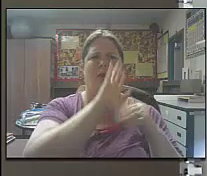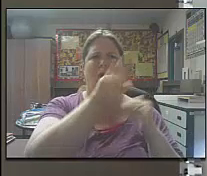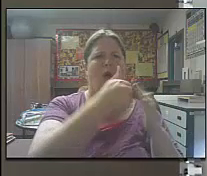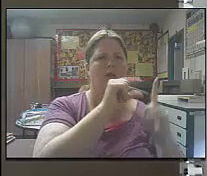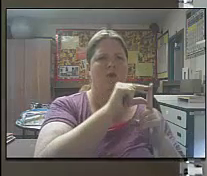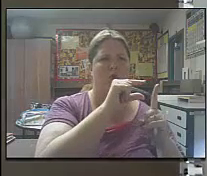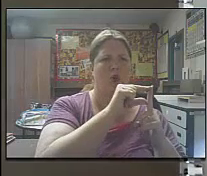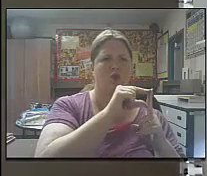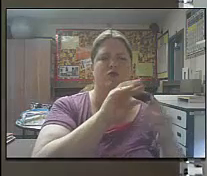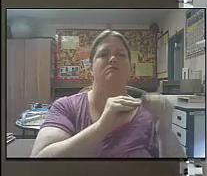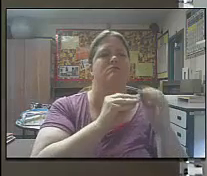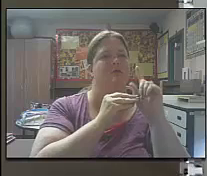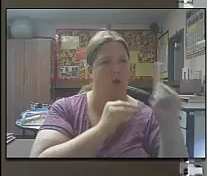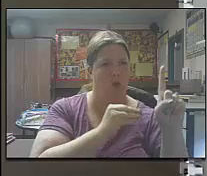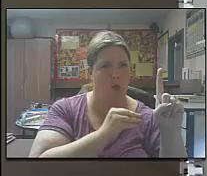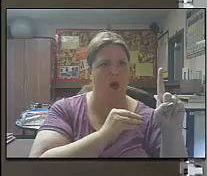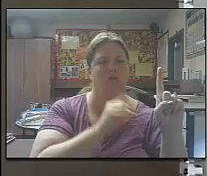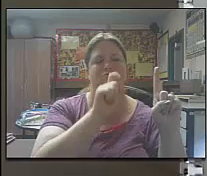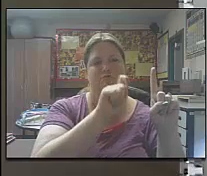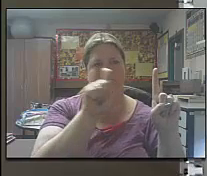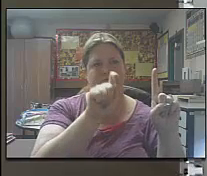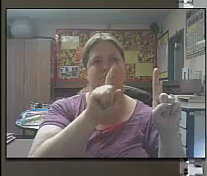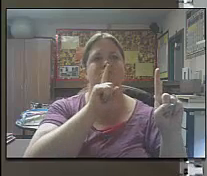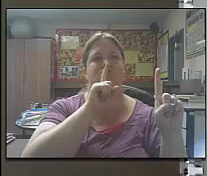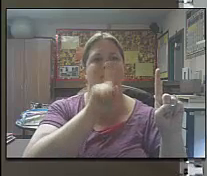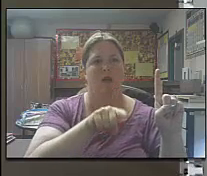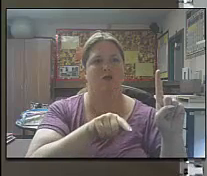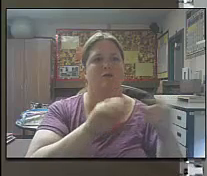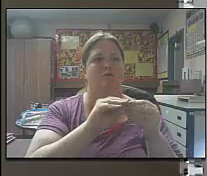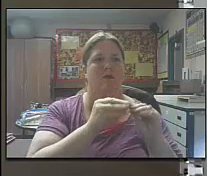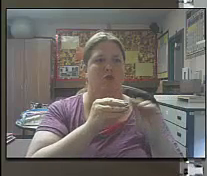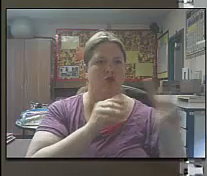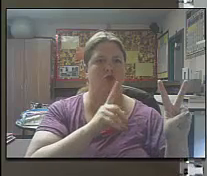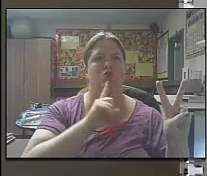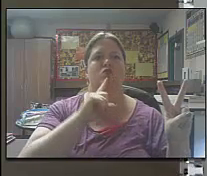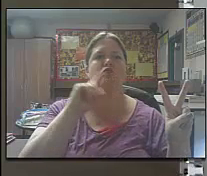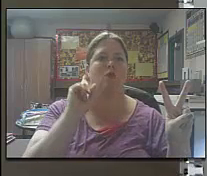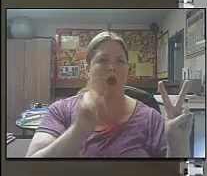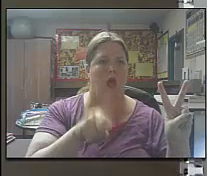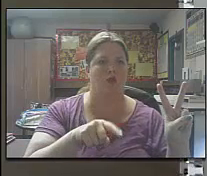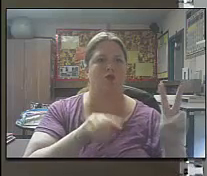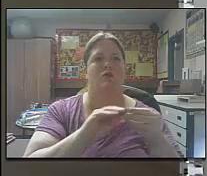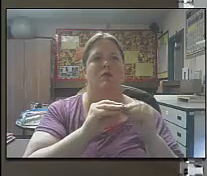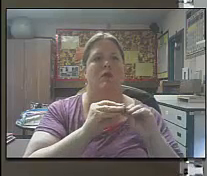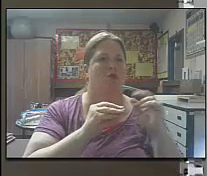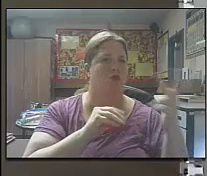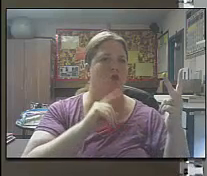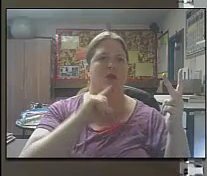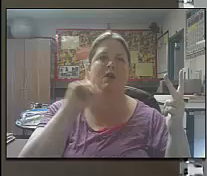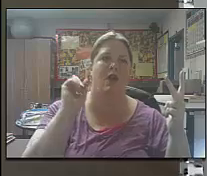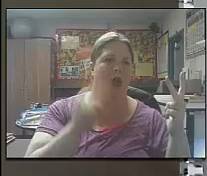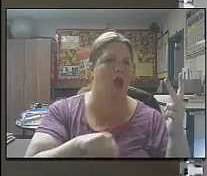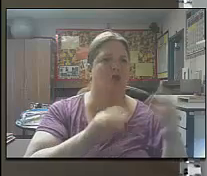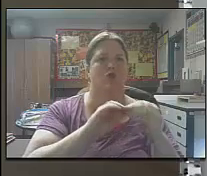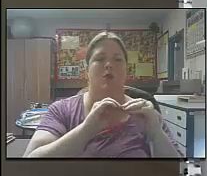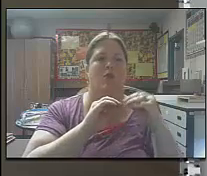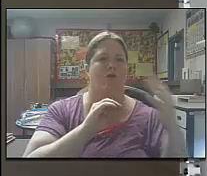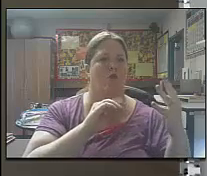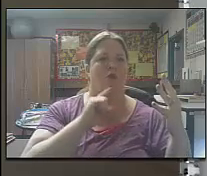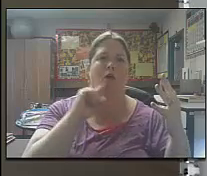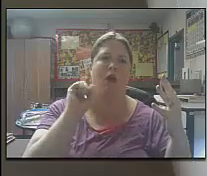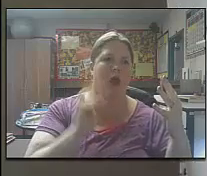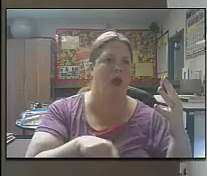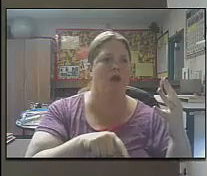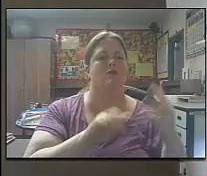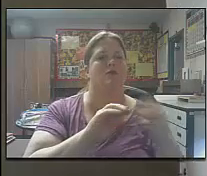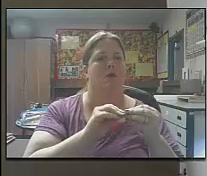1, tell me what the place of the underlined digit is. Same thing for number 2. Number 3, we